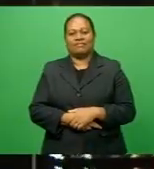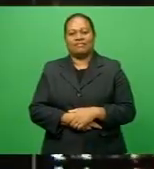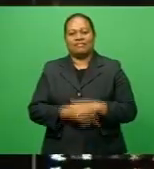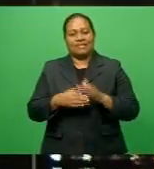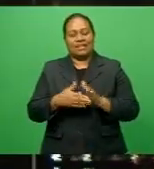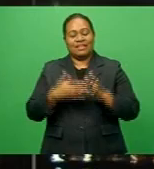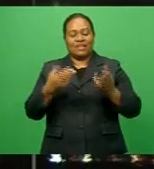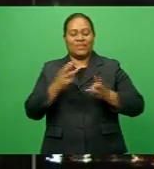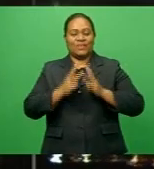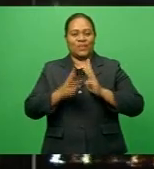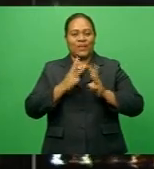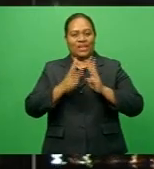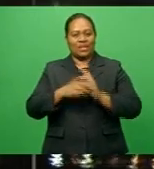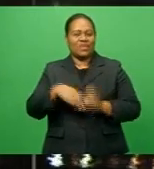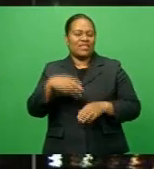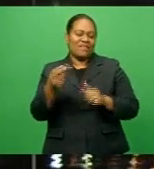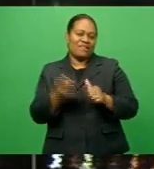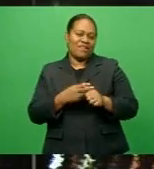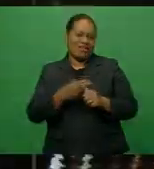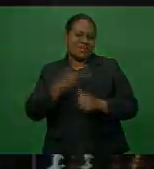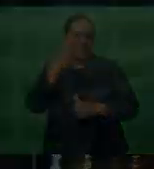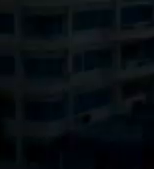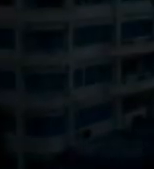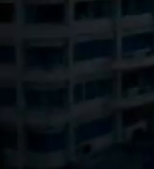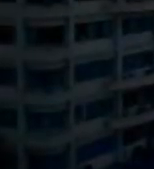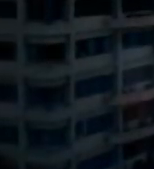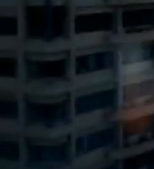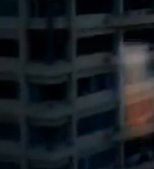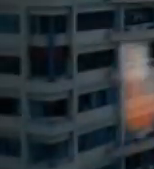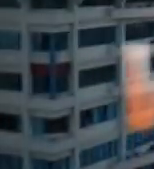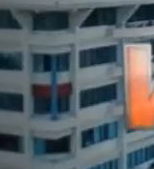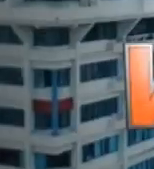And it's weather time now with our favorite lady, Angie.